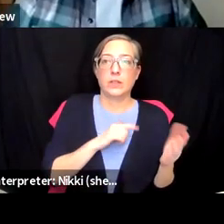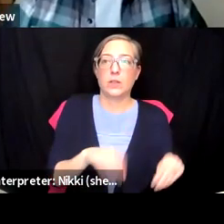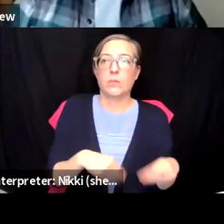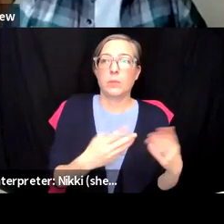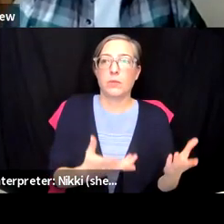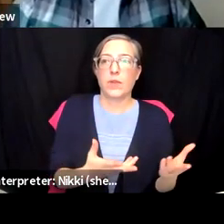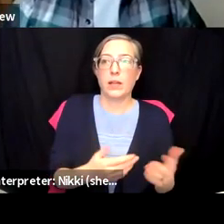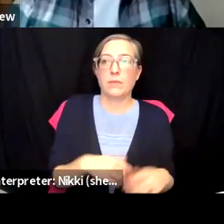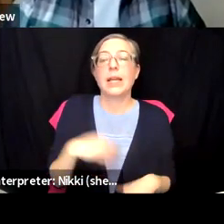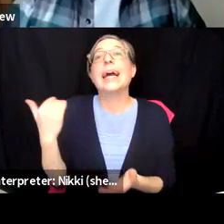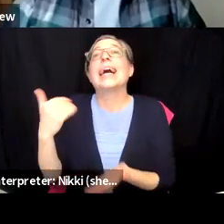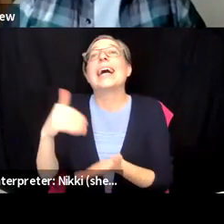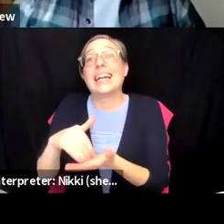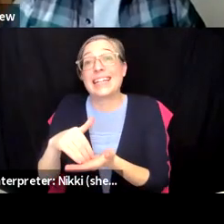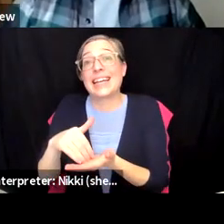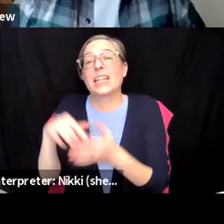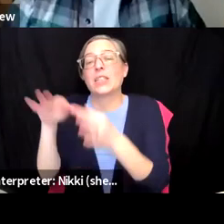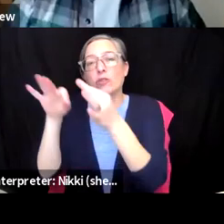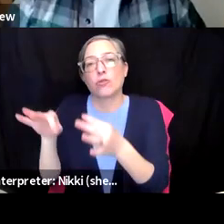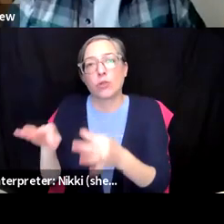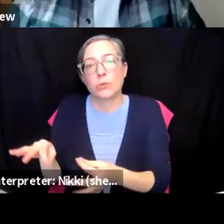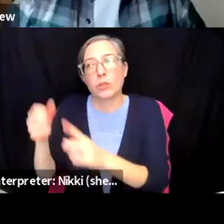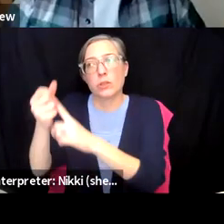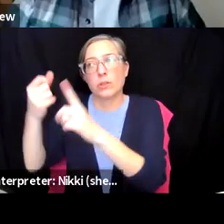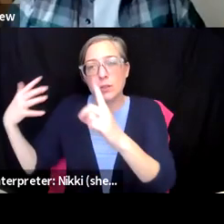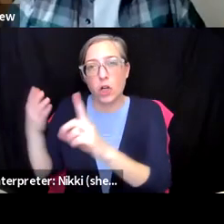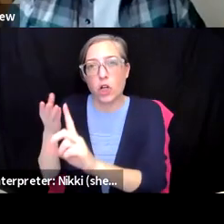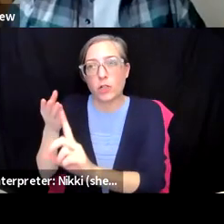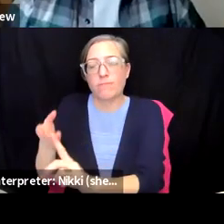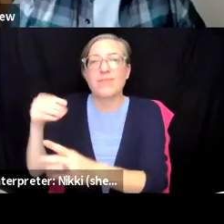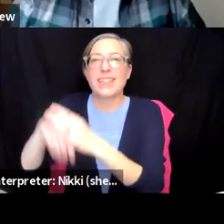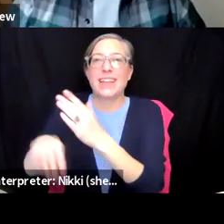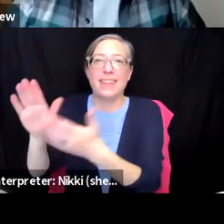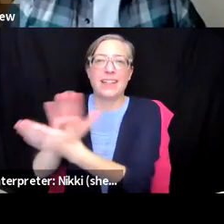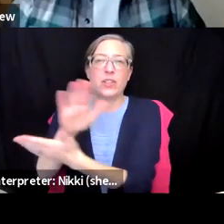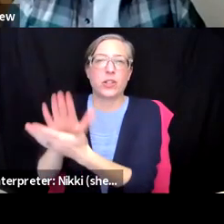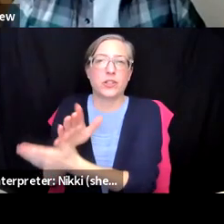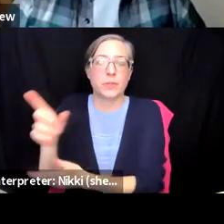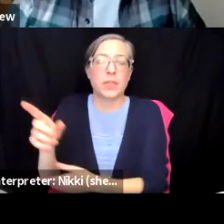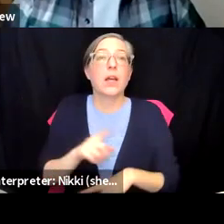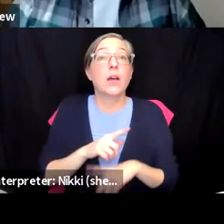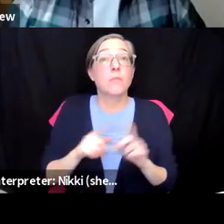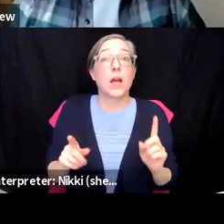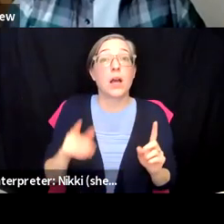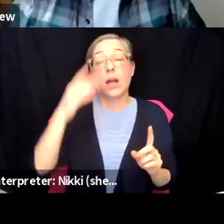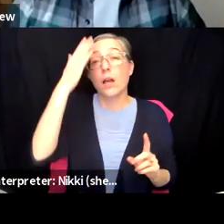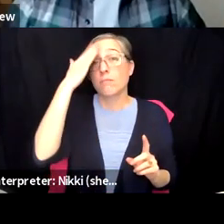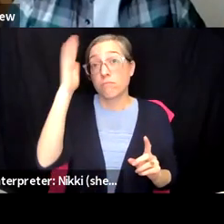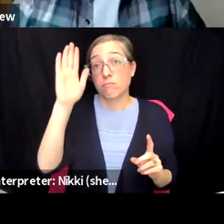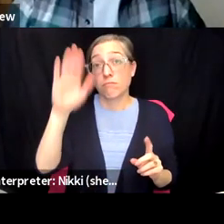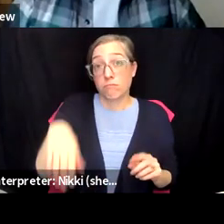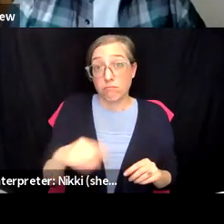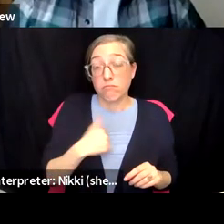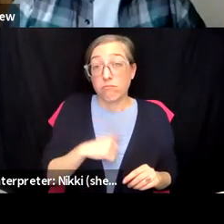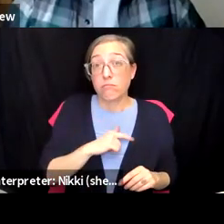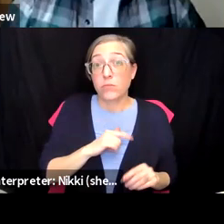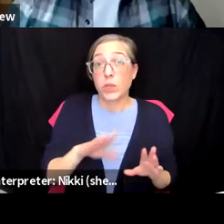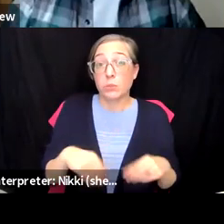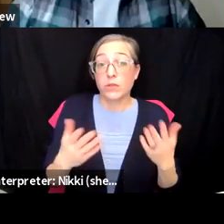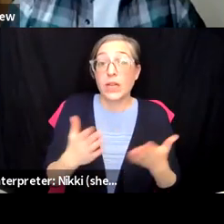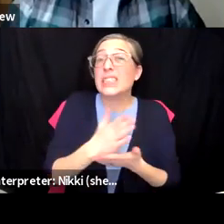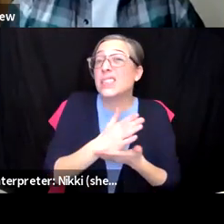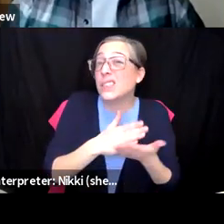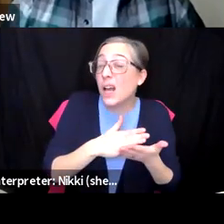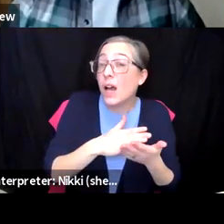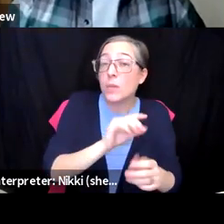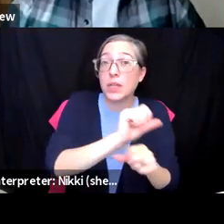is in the programs at a glance, so I'm not going to go into that too much, but just know that we do provide some employment services,